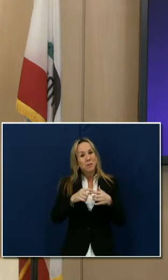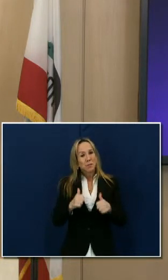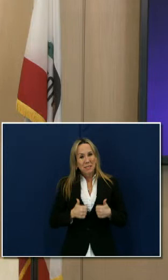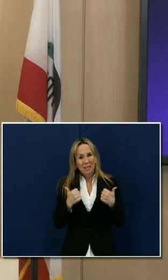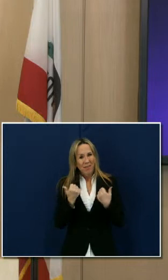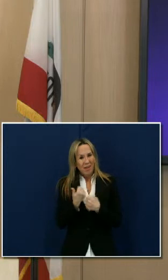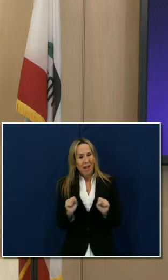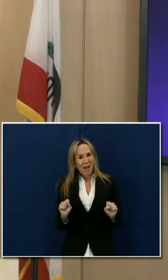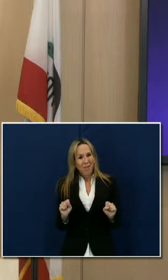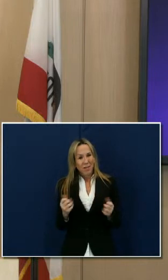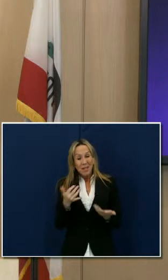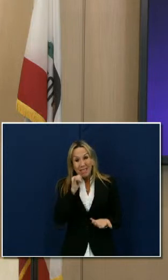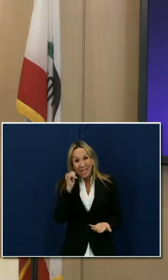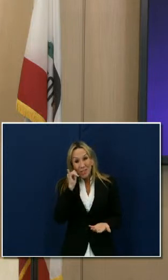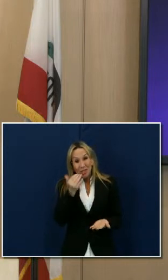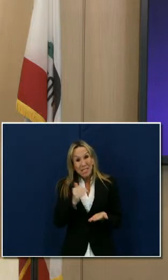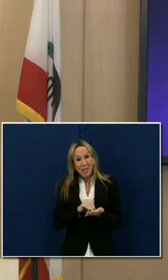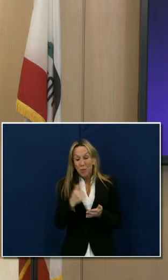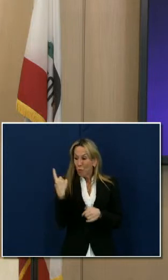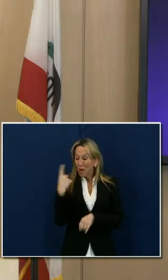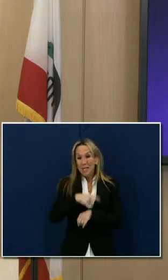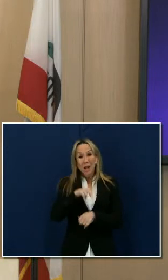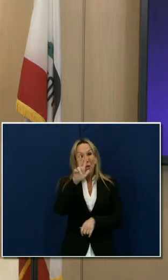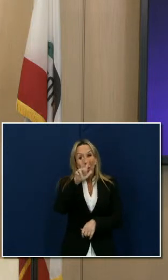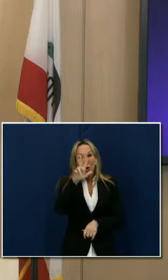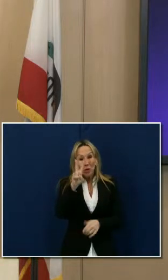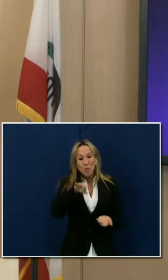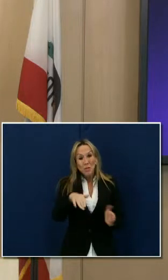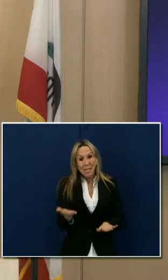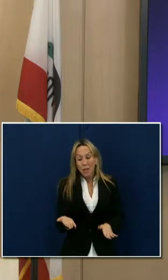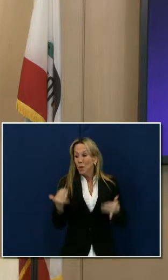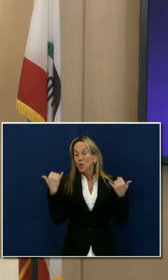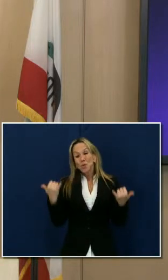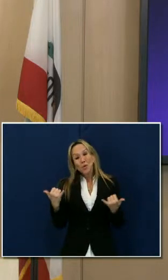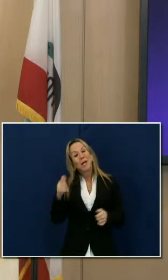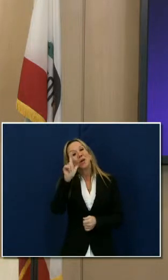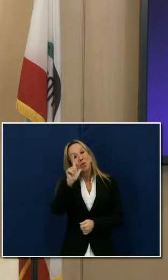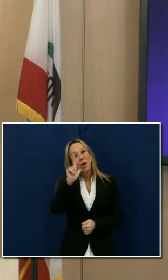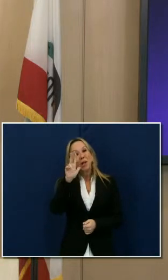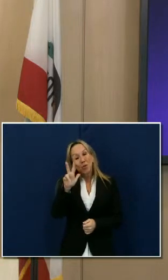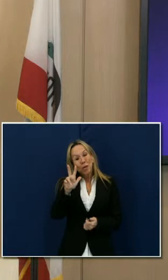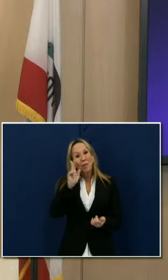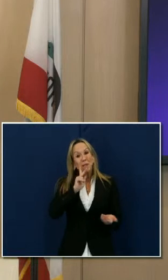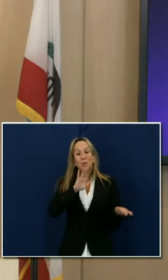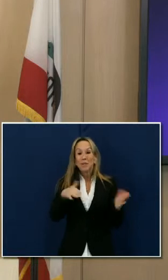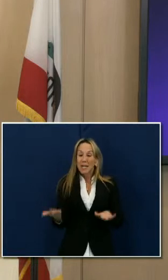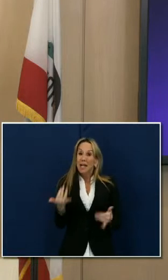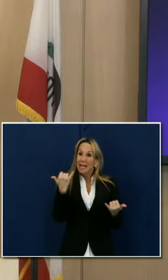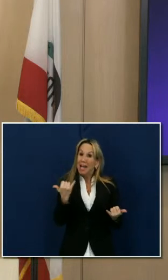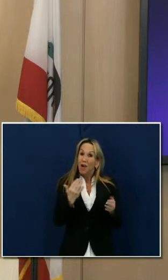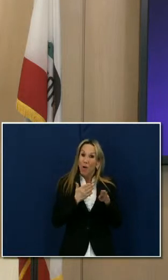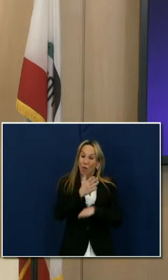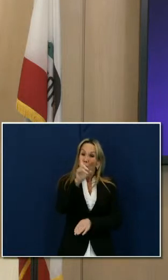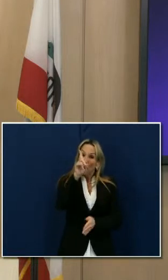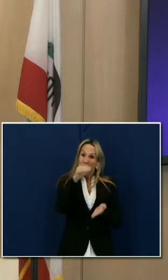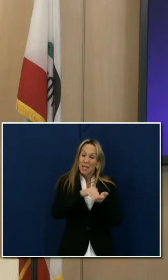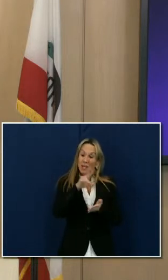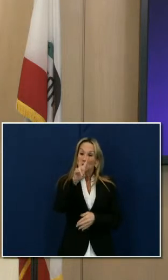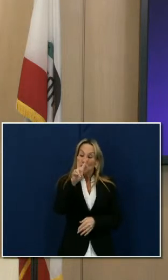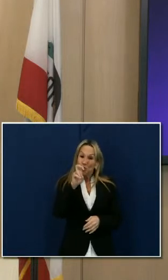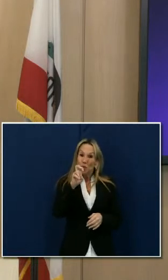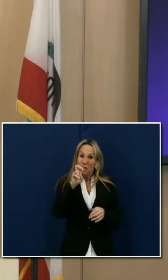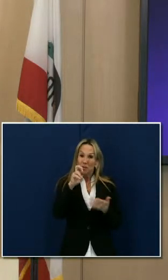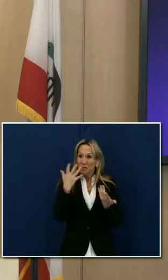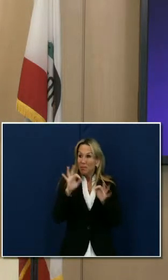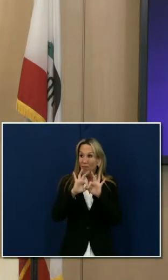COVID deaths. Today, we're reporting 23 COVID deaths. There are now more than 1,200 San Diego families who have lost a